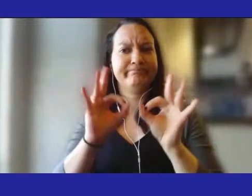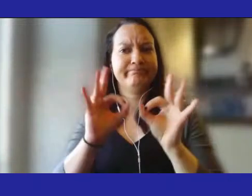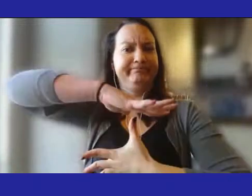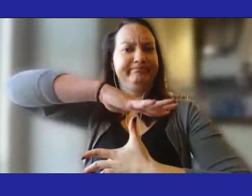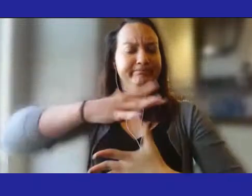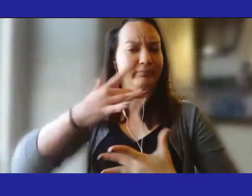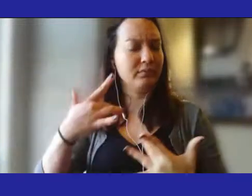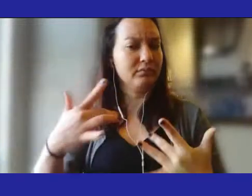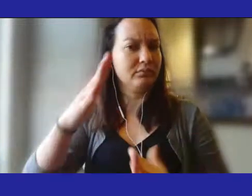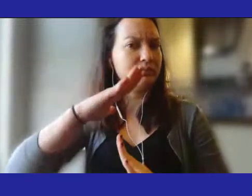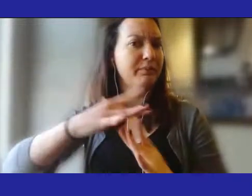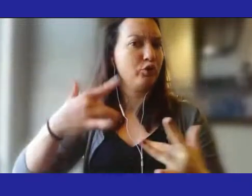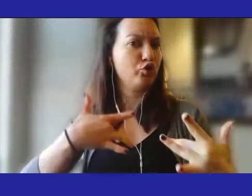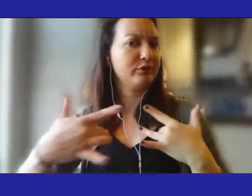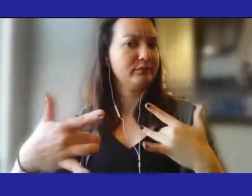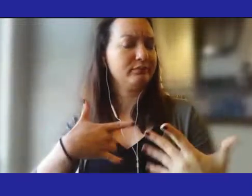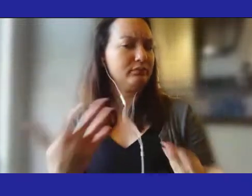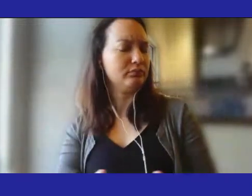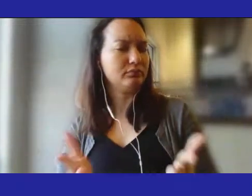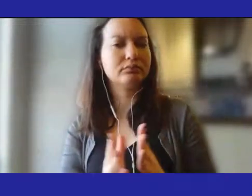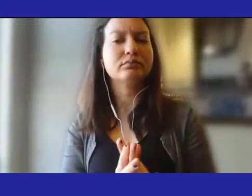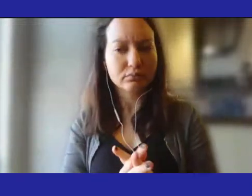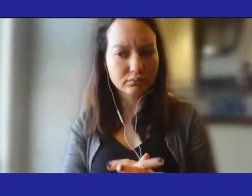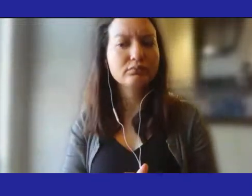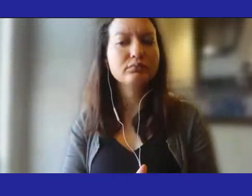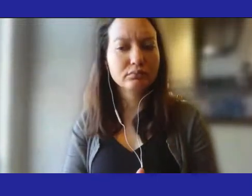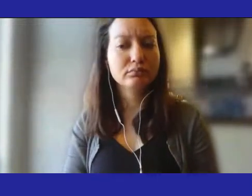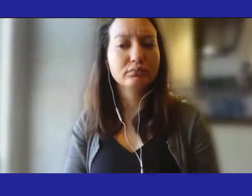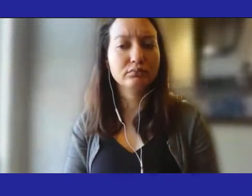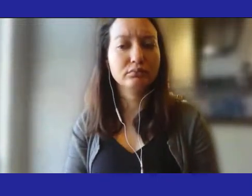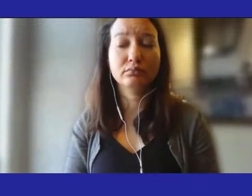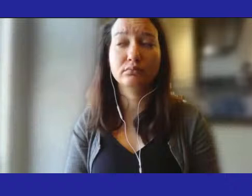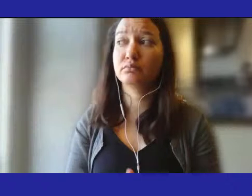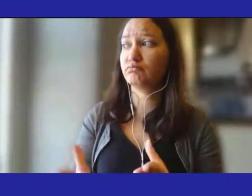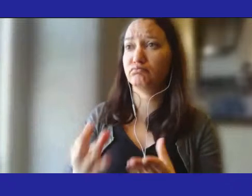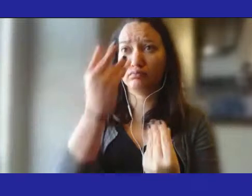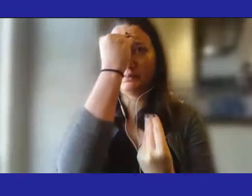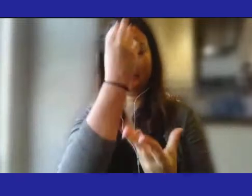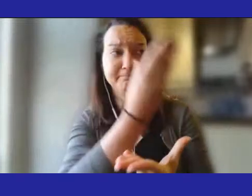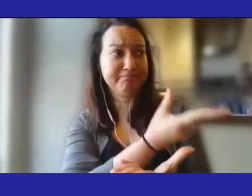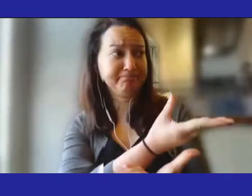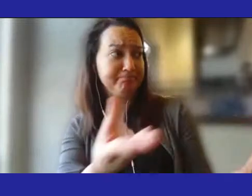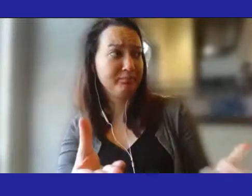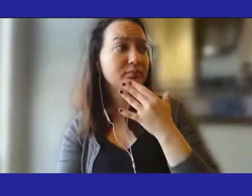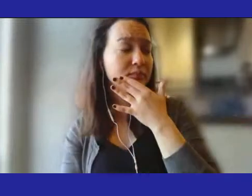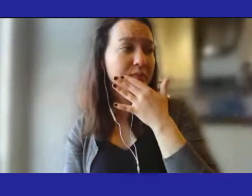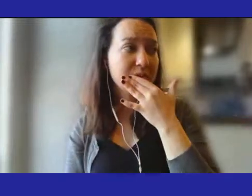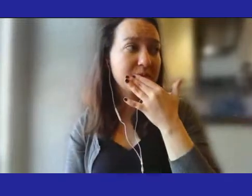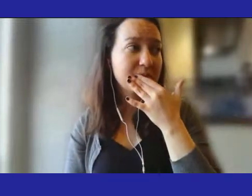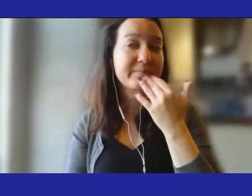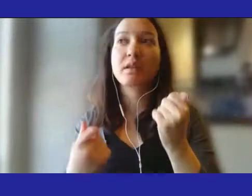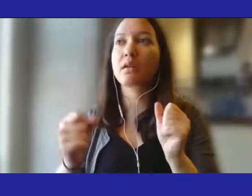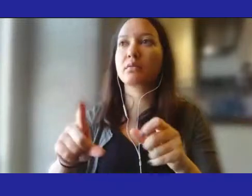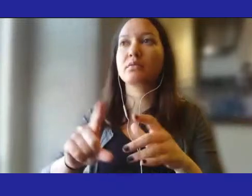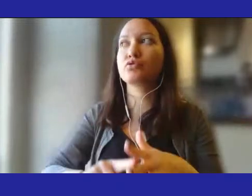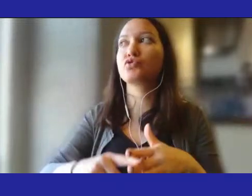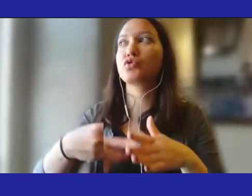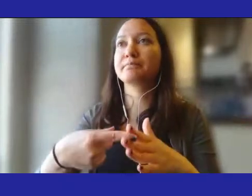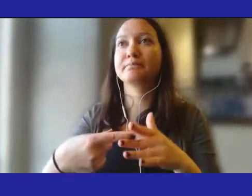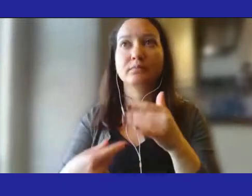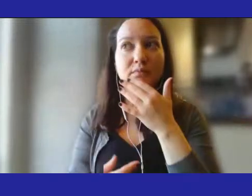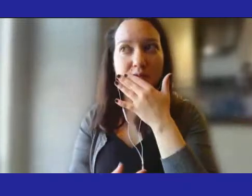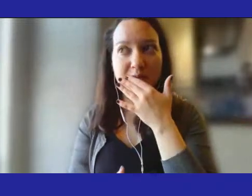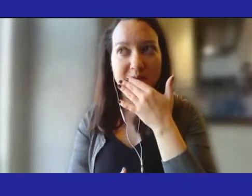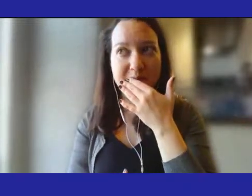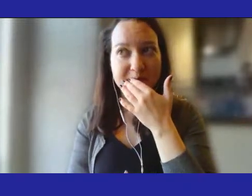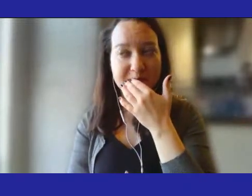about. Yeah, that's. Would you want to I go could first? start and then Komal can fill